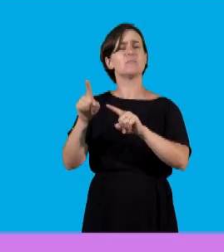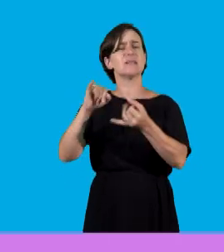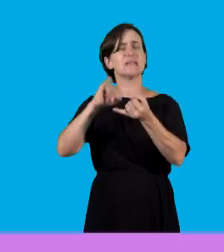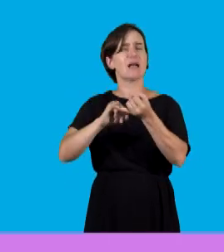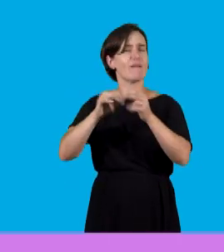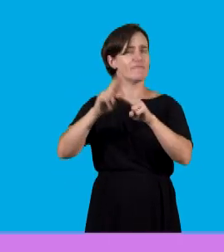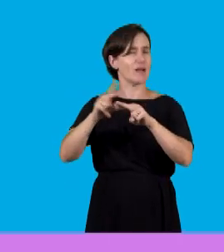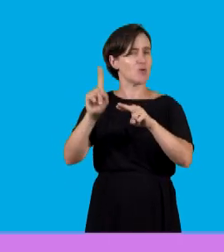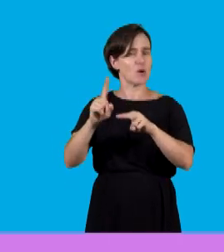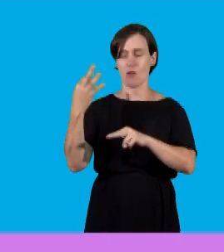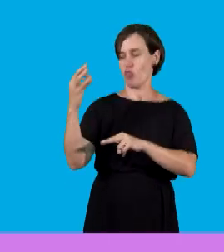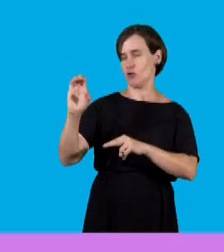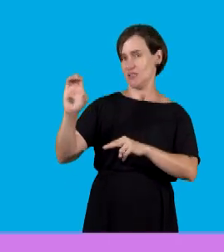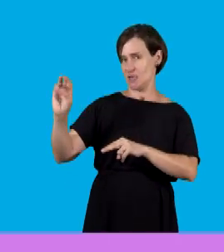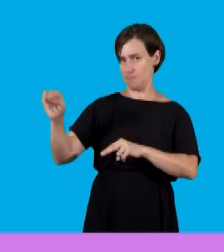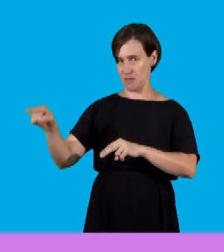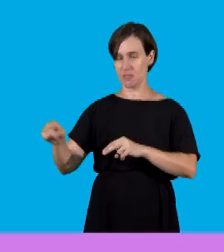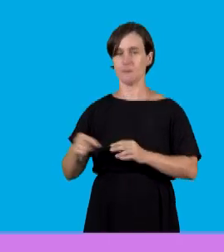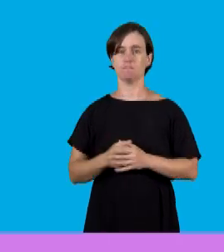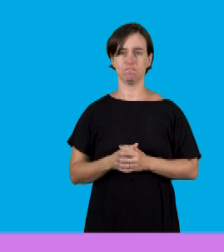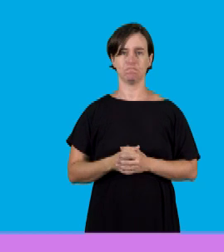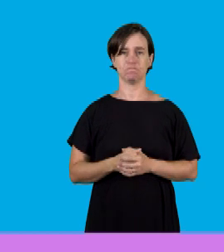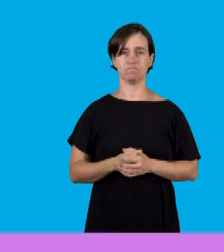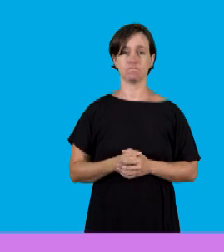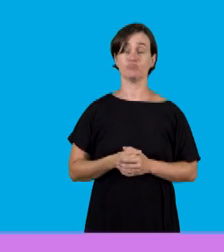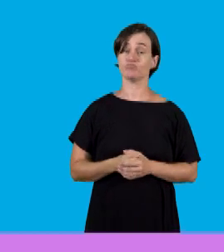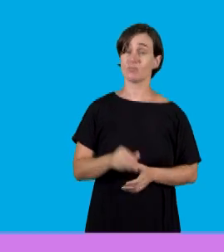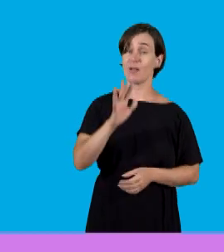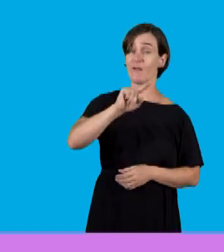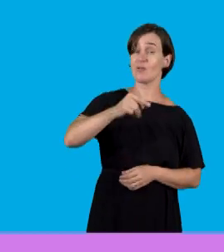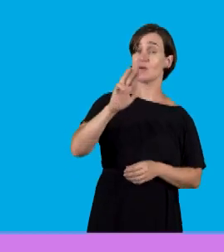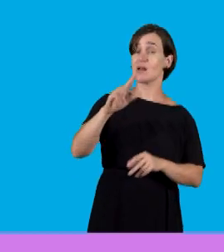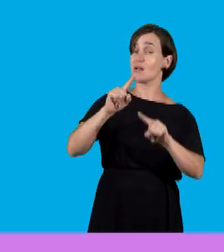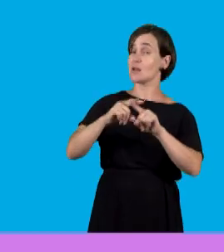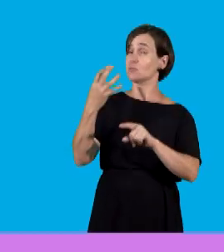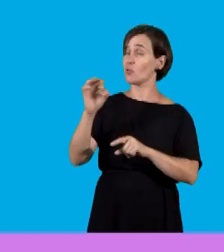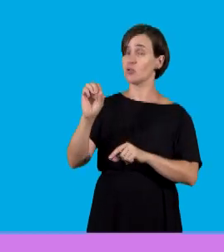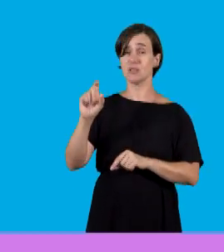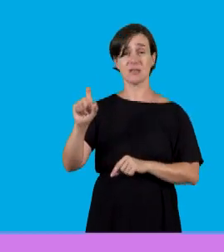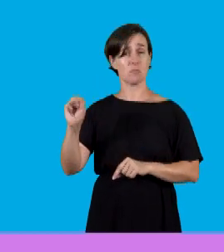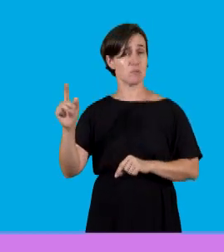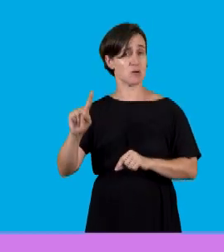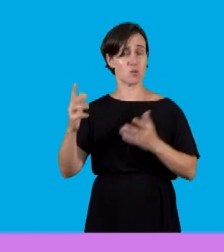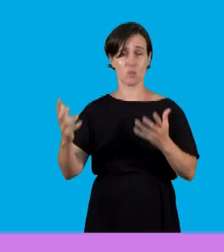which is 30 centimeters. So what is 5.9 multiplied by 30 centimeters?